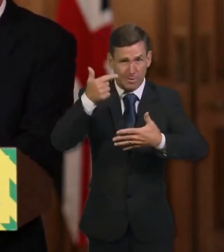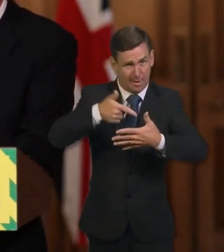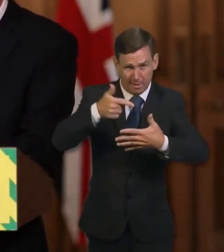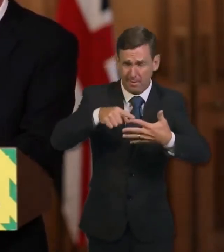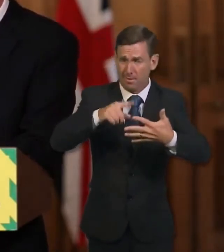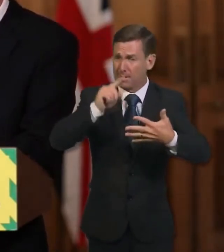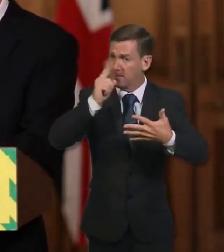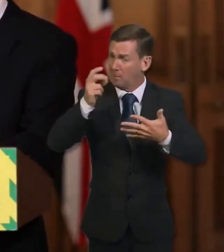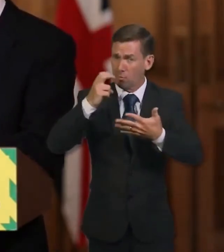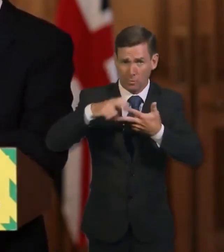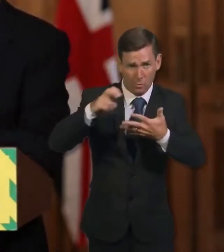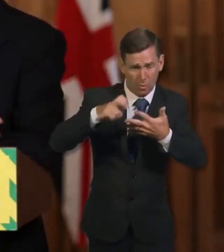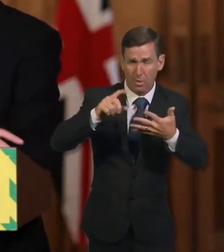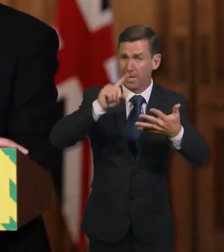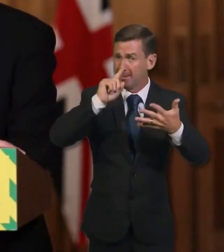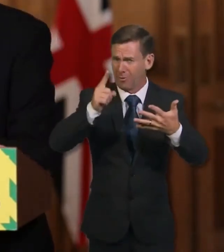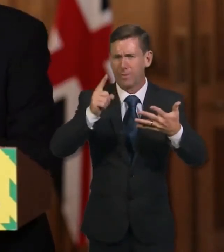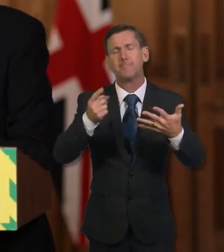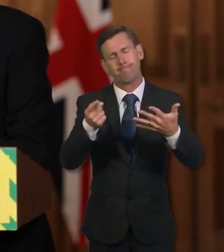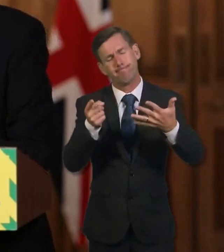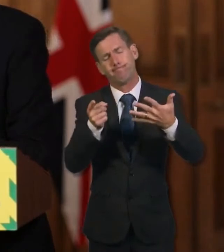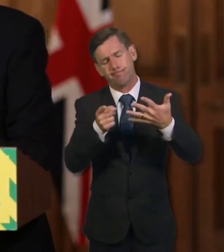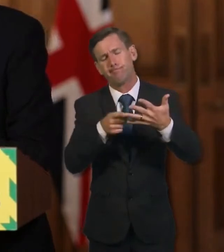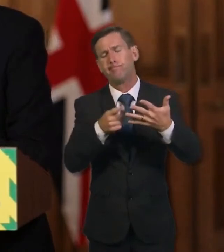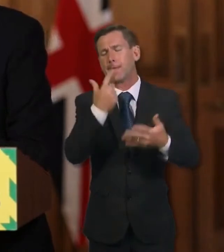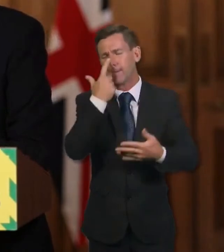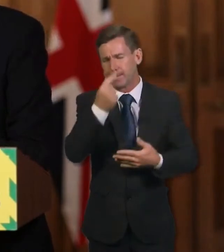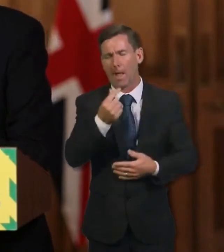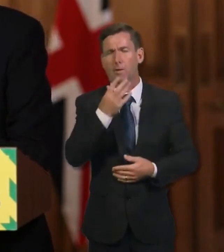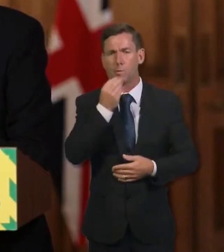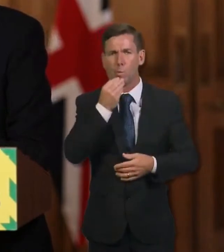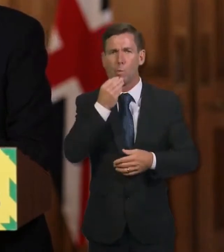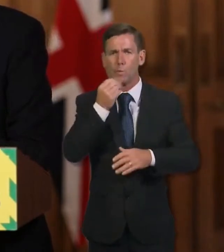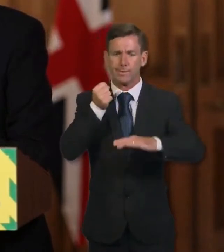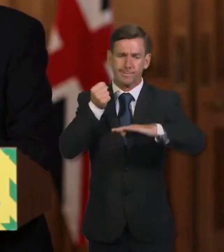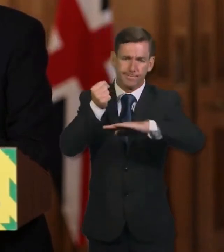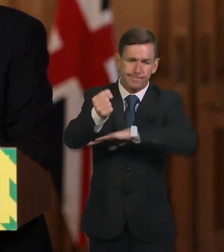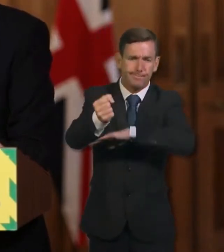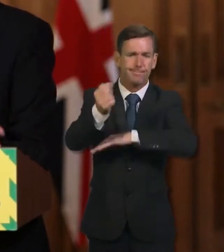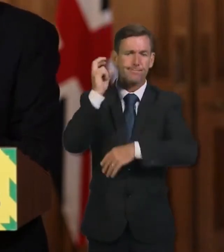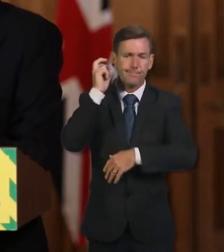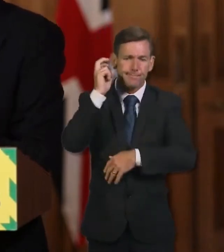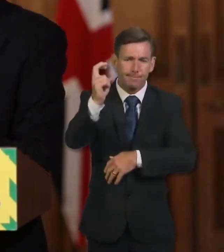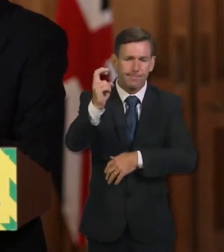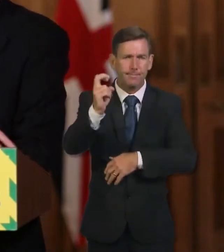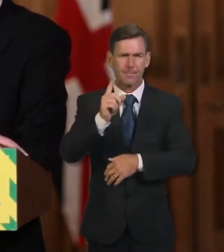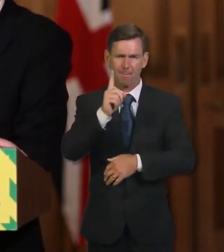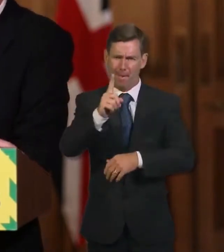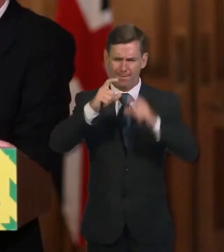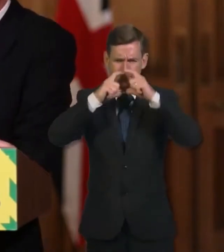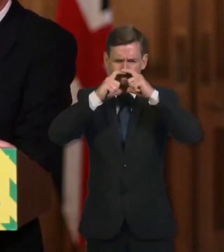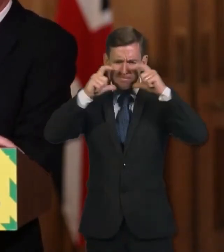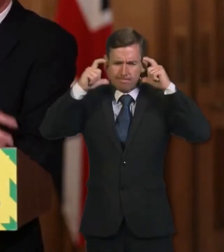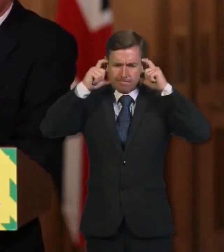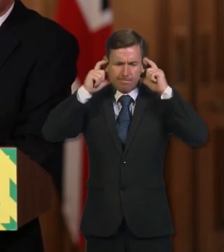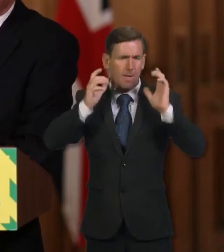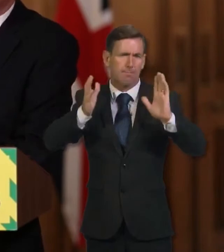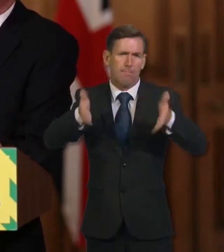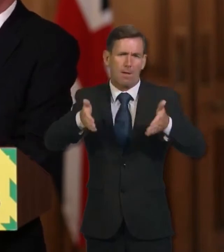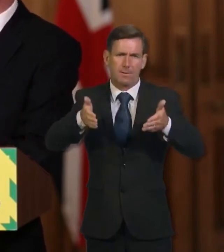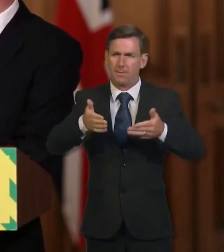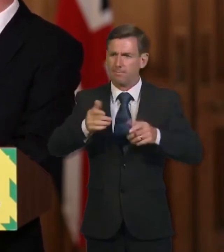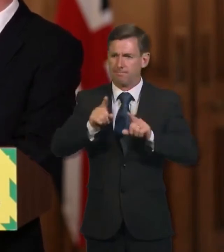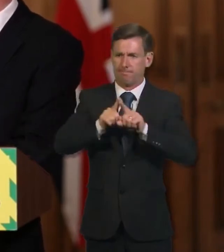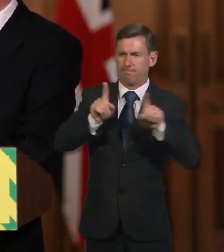a mask and taking the other mitigating measures as necessary. And I think that's the right way to go about it. It is also